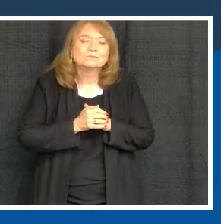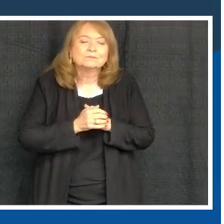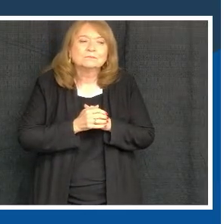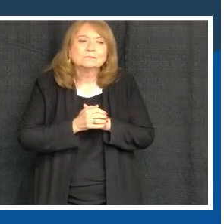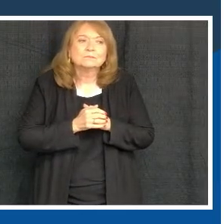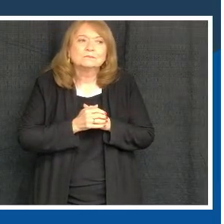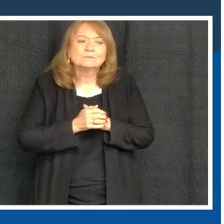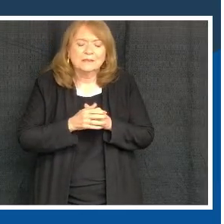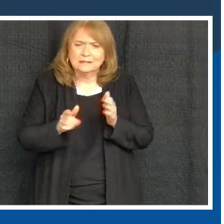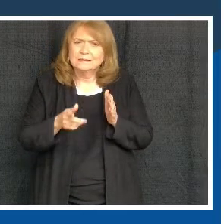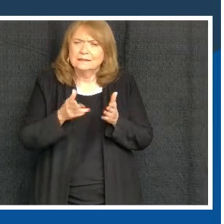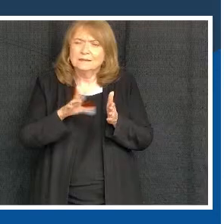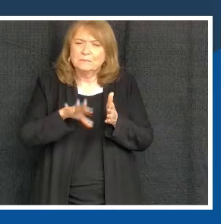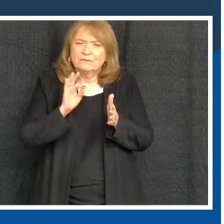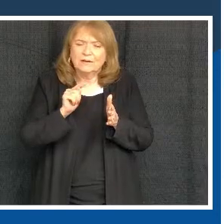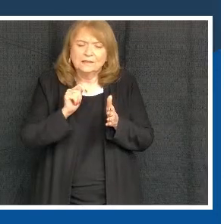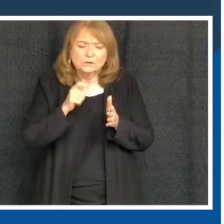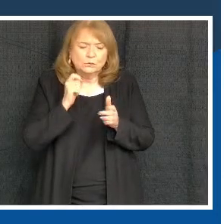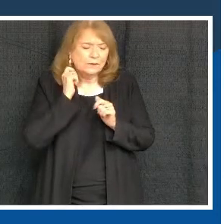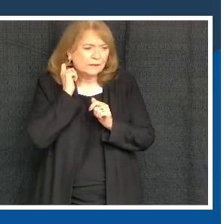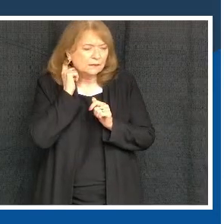Let me find it again real quick.